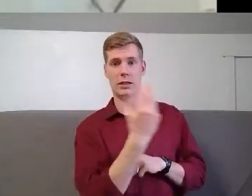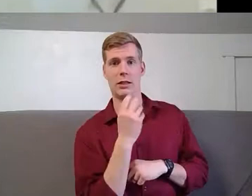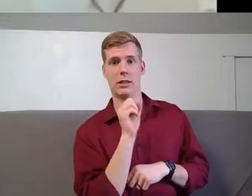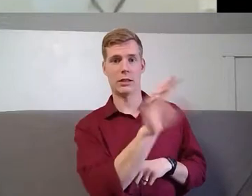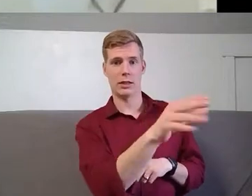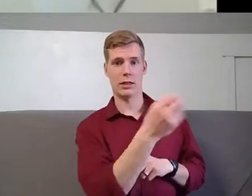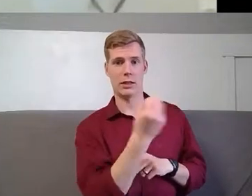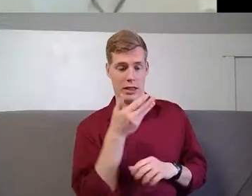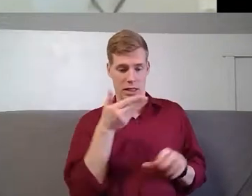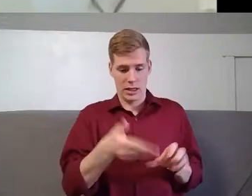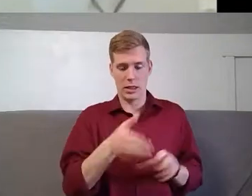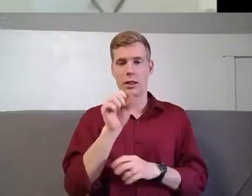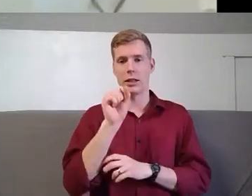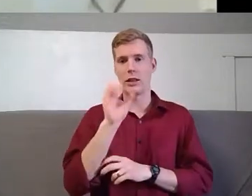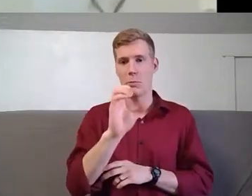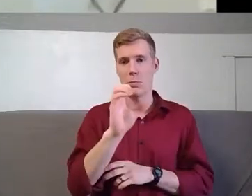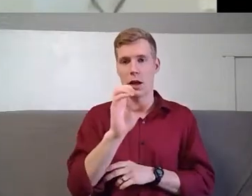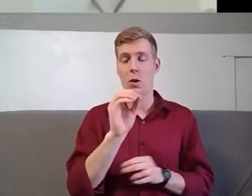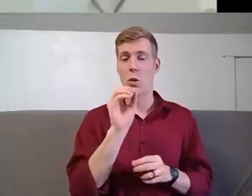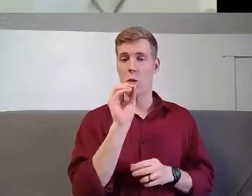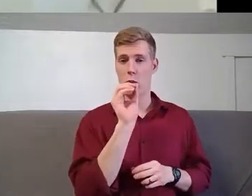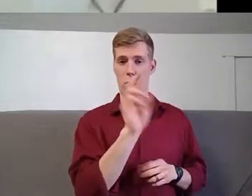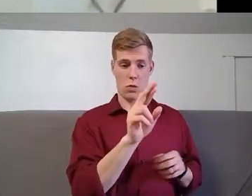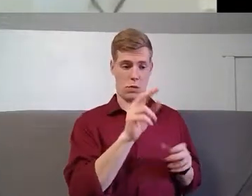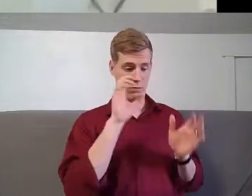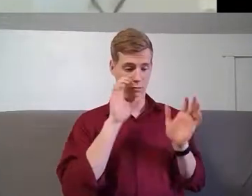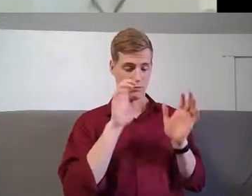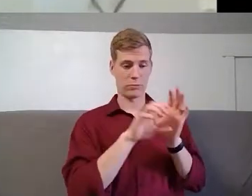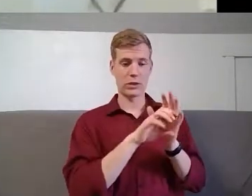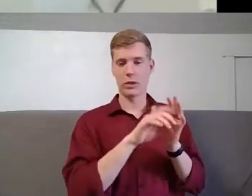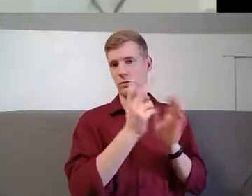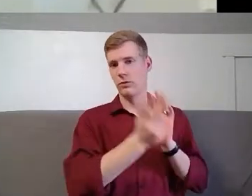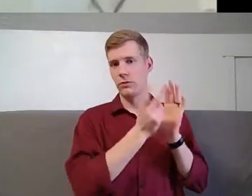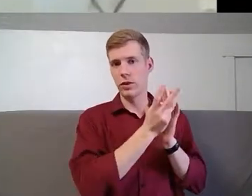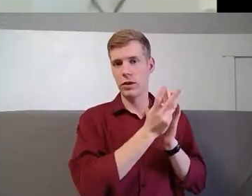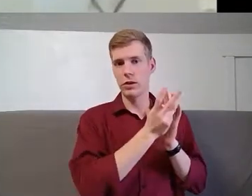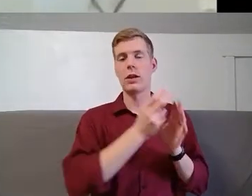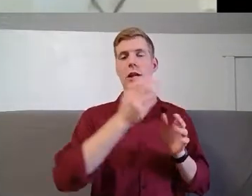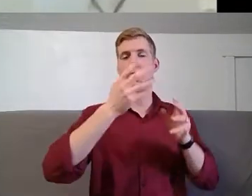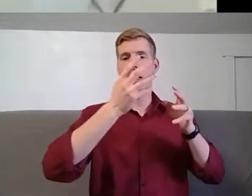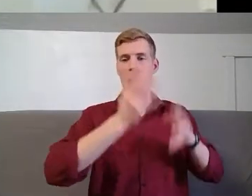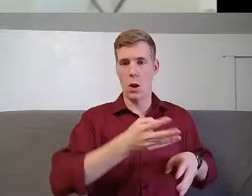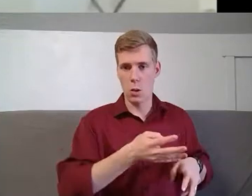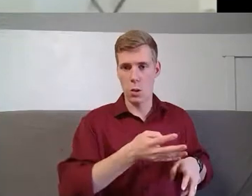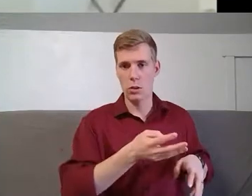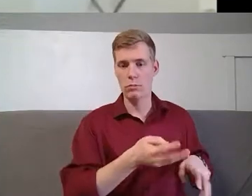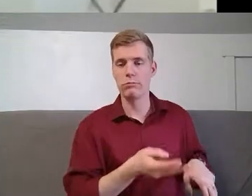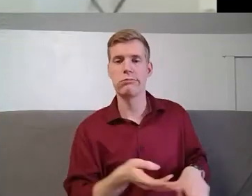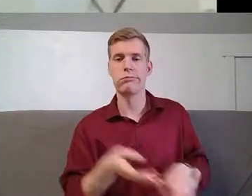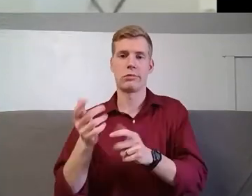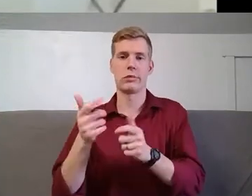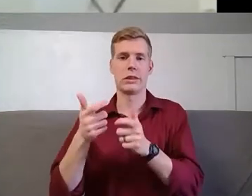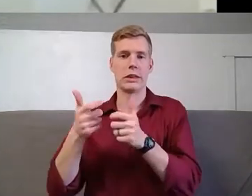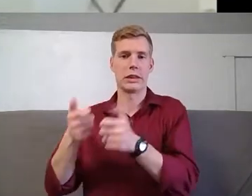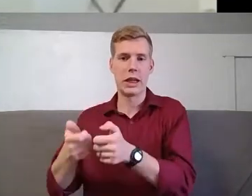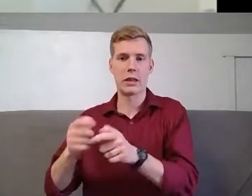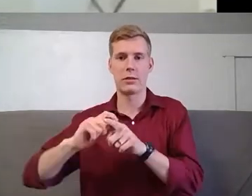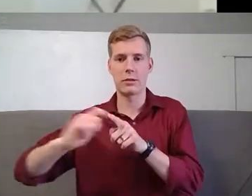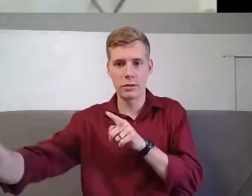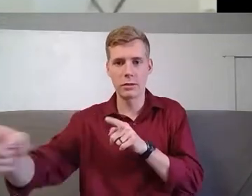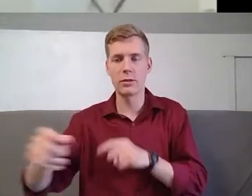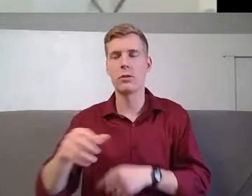in Snapchat, or you can download it and upload it into a text message or put it